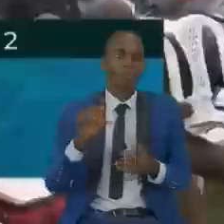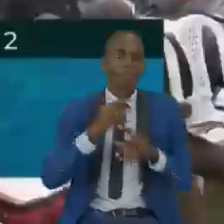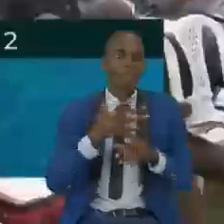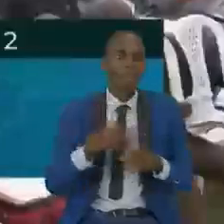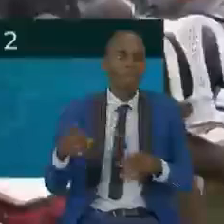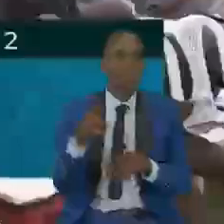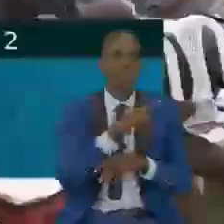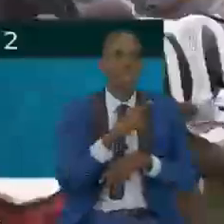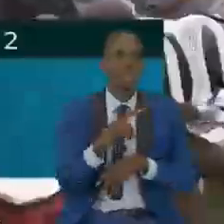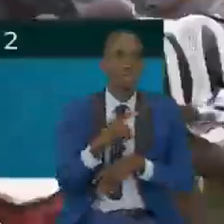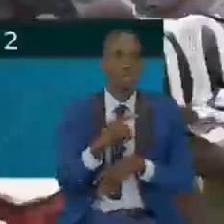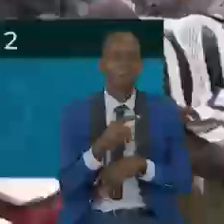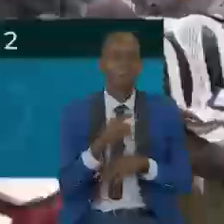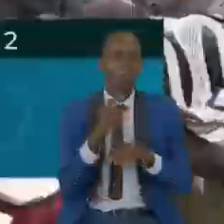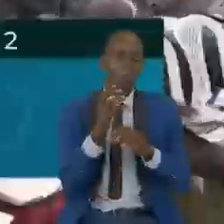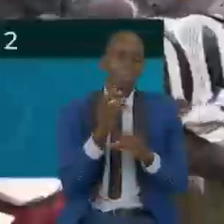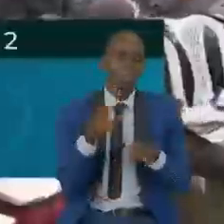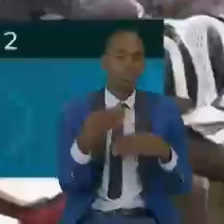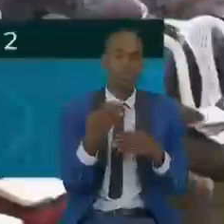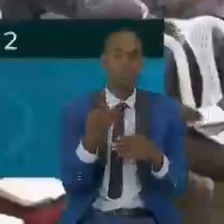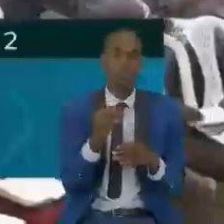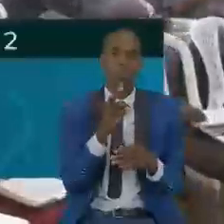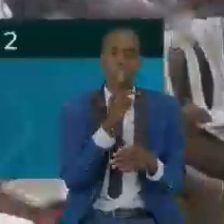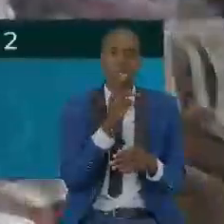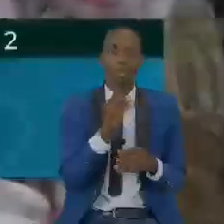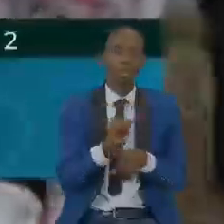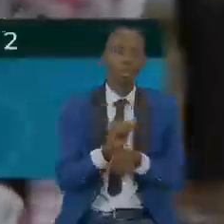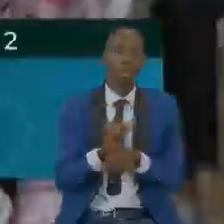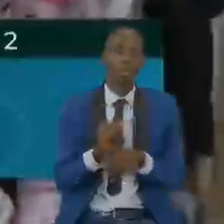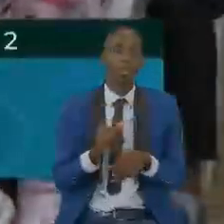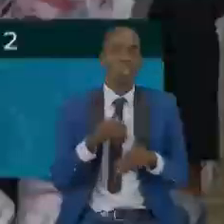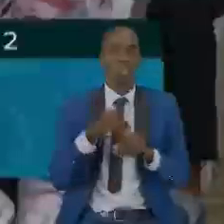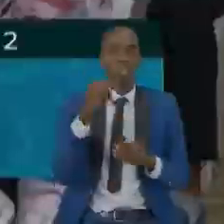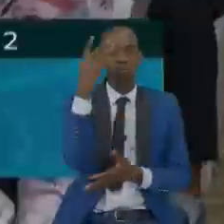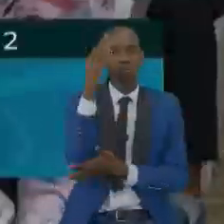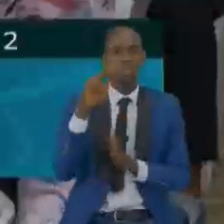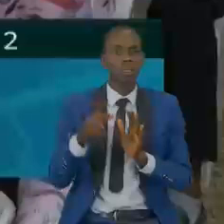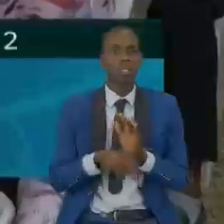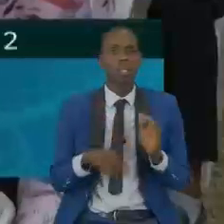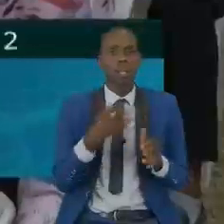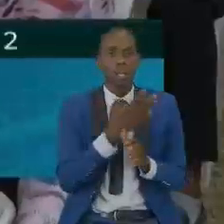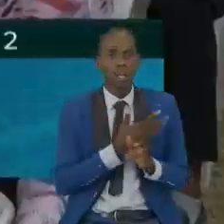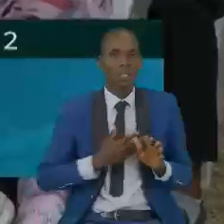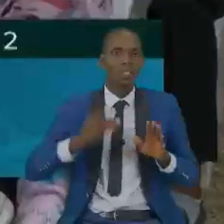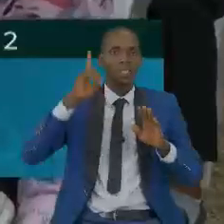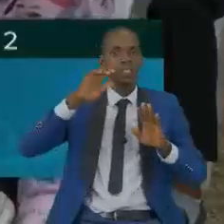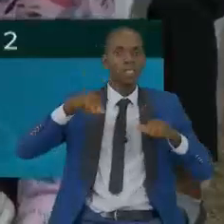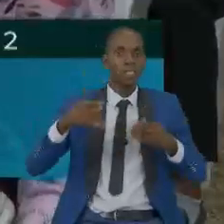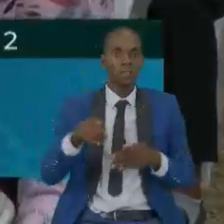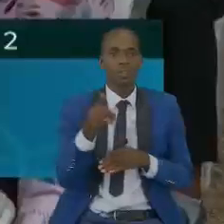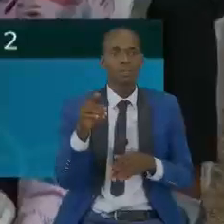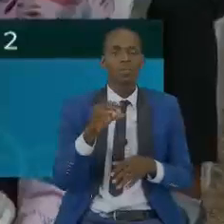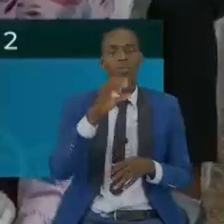and gave them drink out of the great depths. And in verse 16,